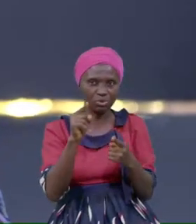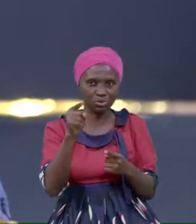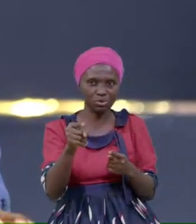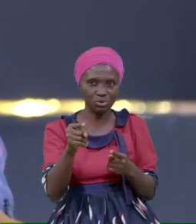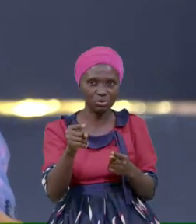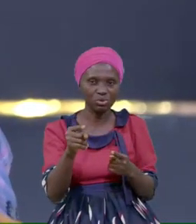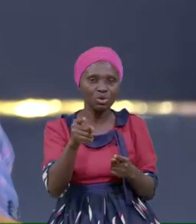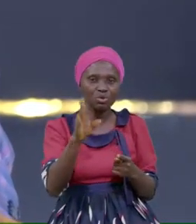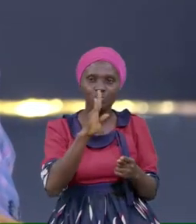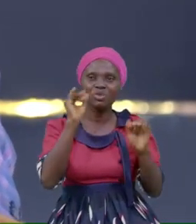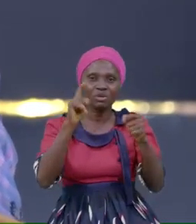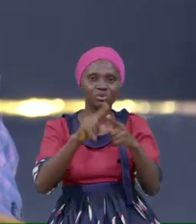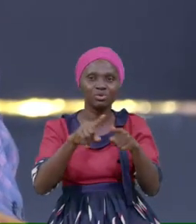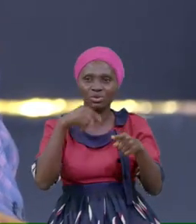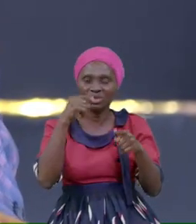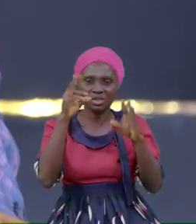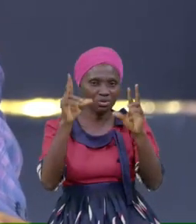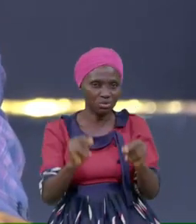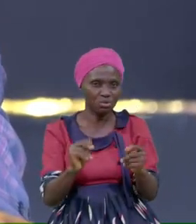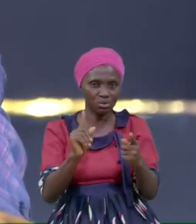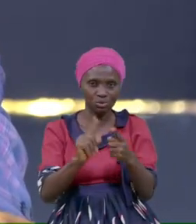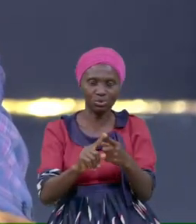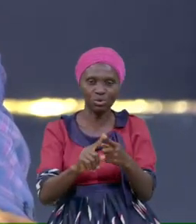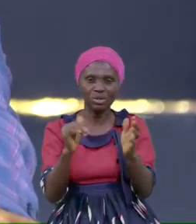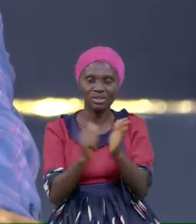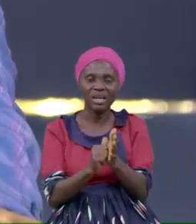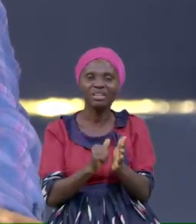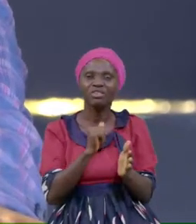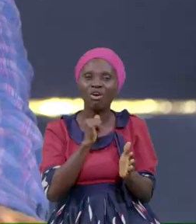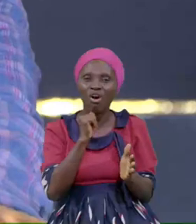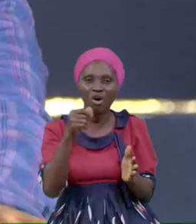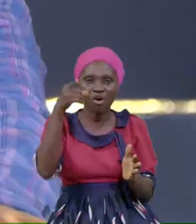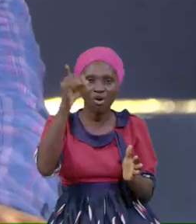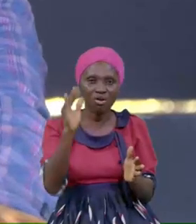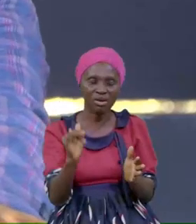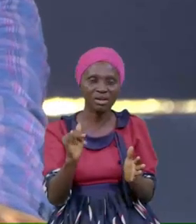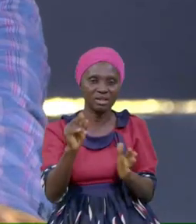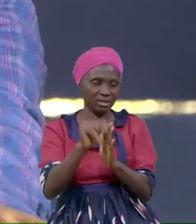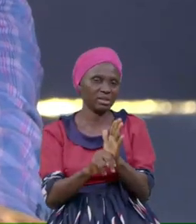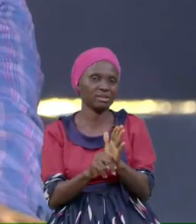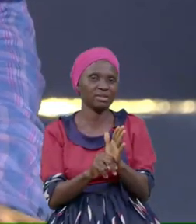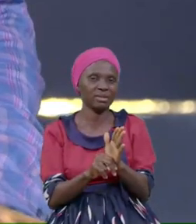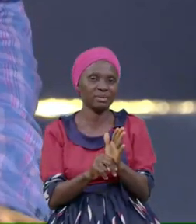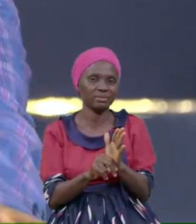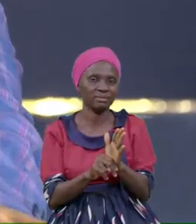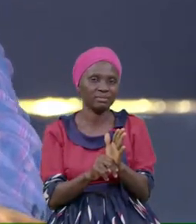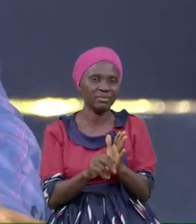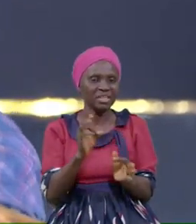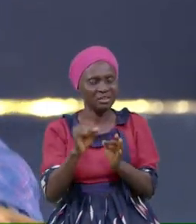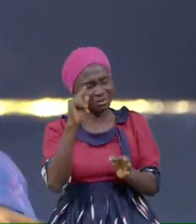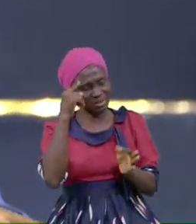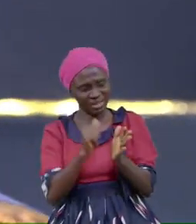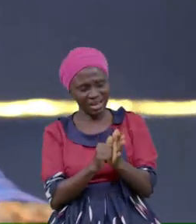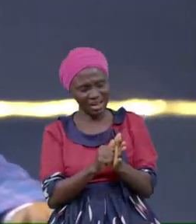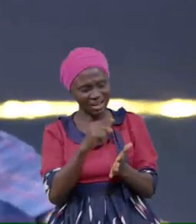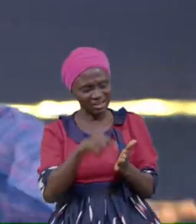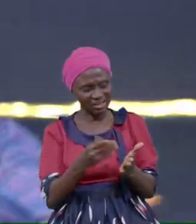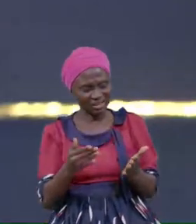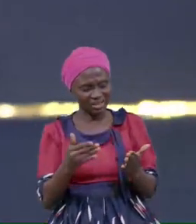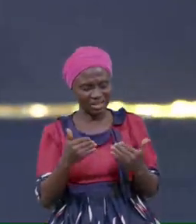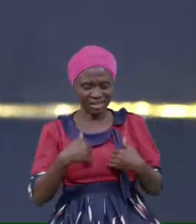there at the door? Ungodliness. This thing has come again. What can I do now? You couldn't say